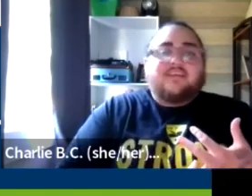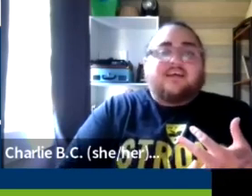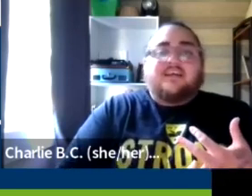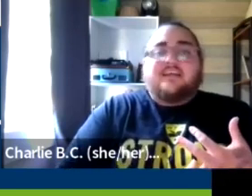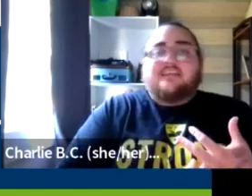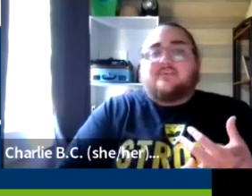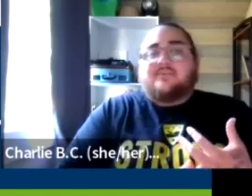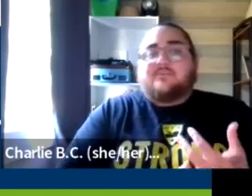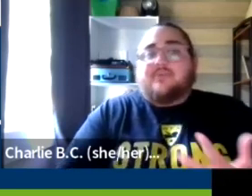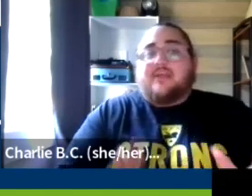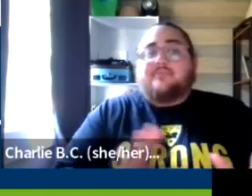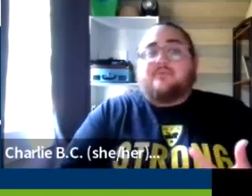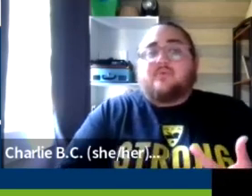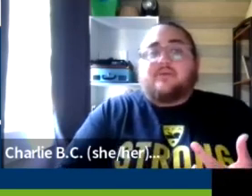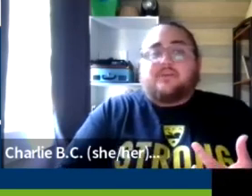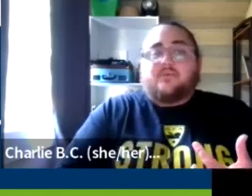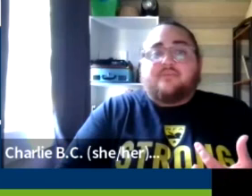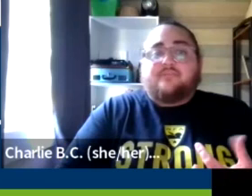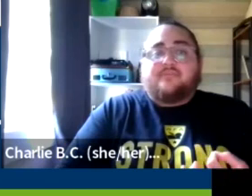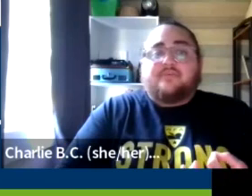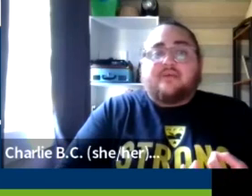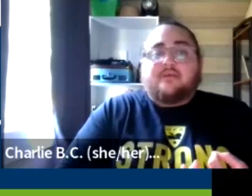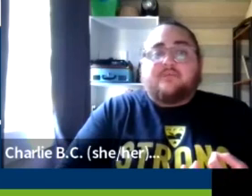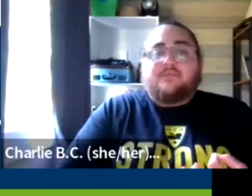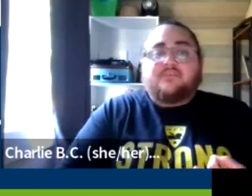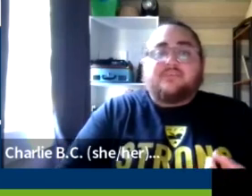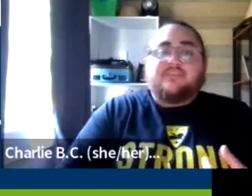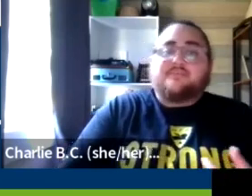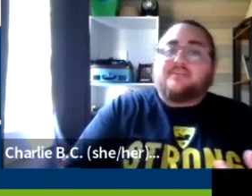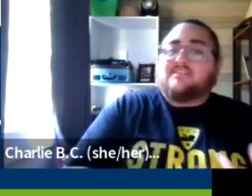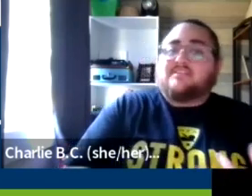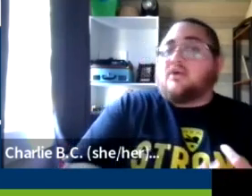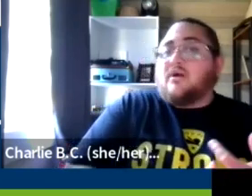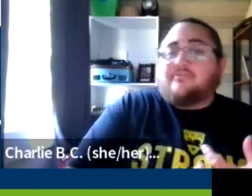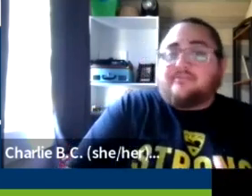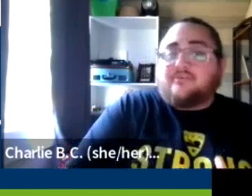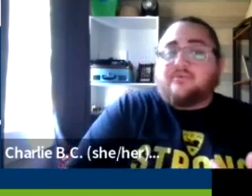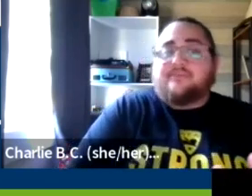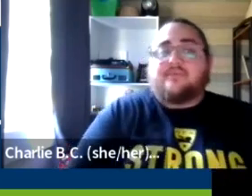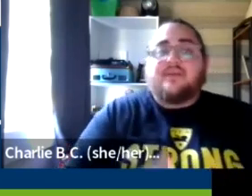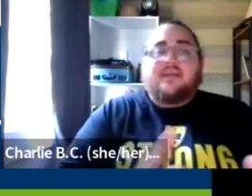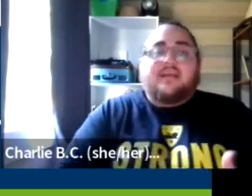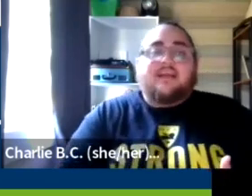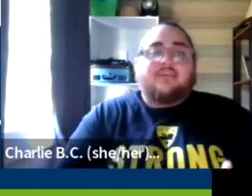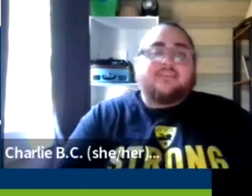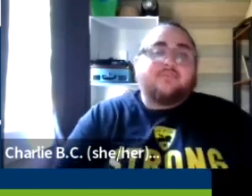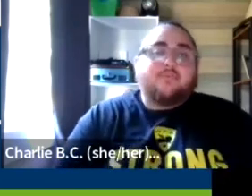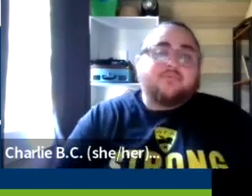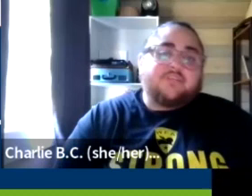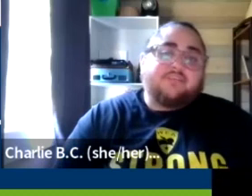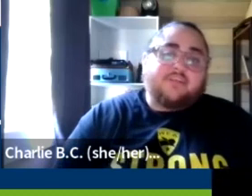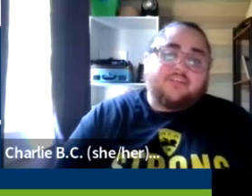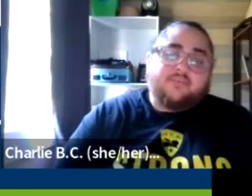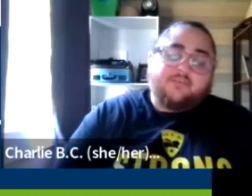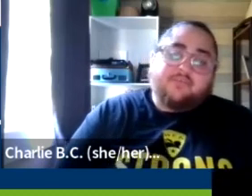services can the waivers provide, but what if the person with a disability does not qualify for a waiver, and how does